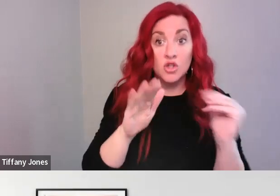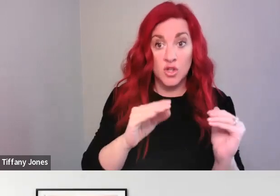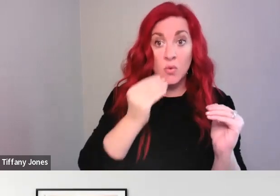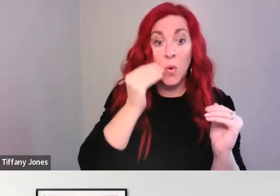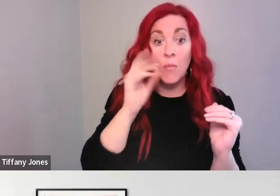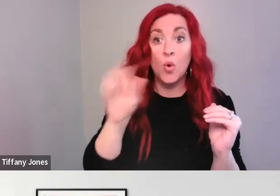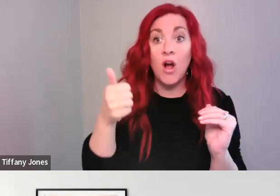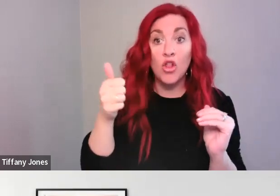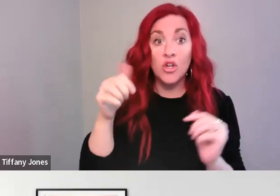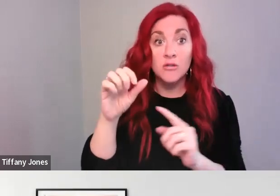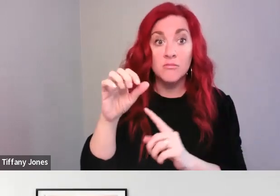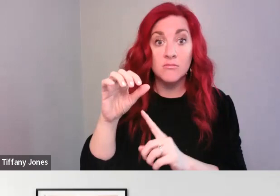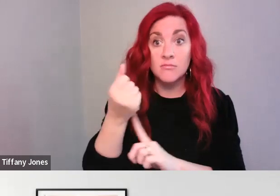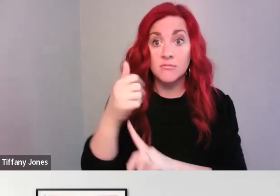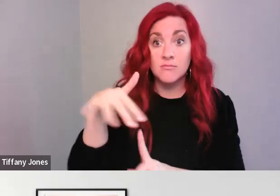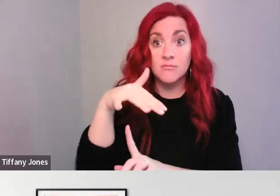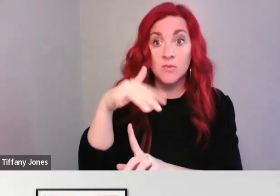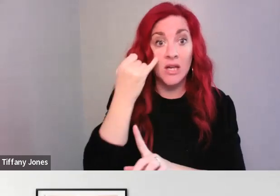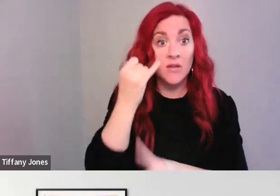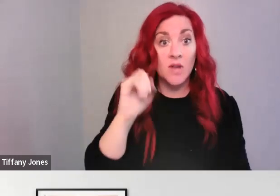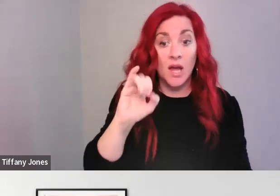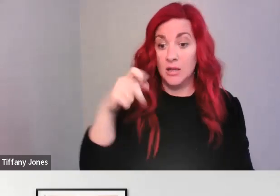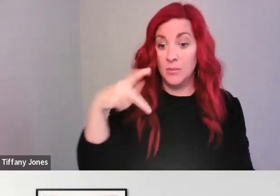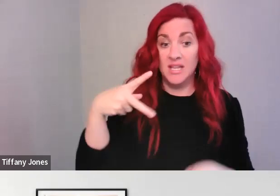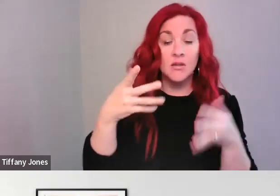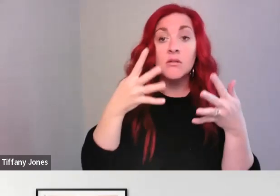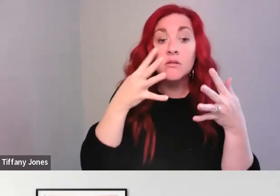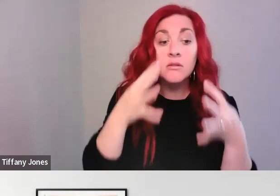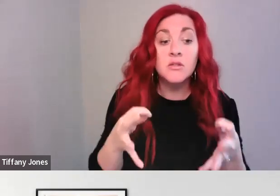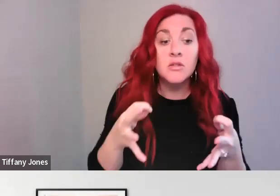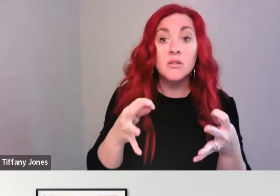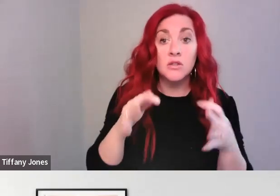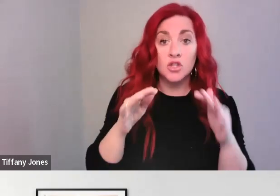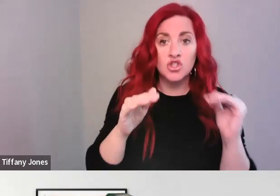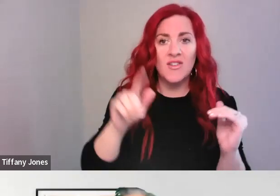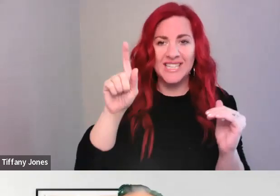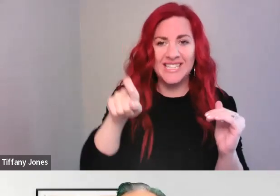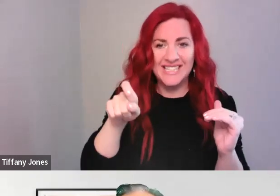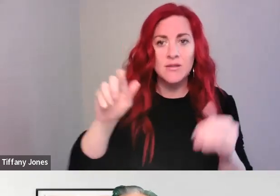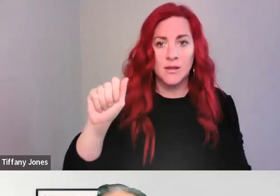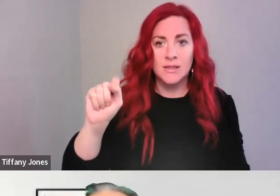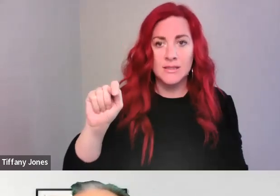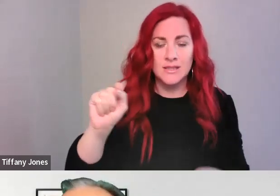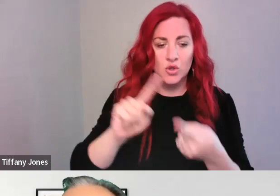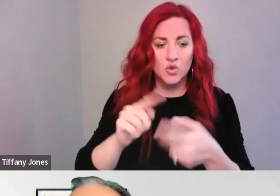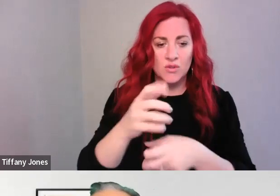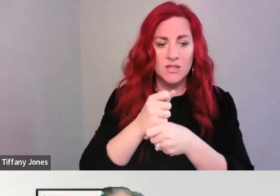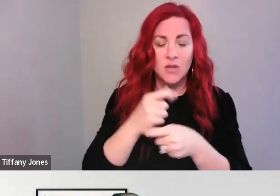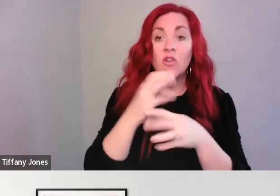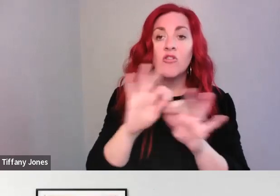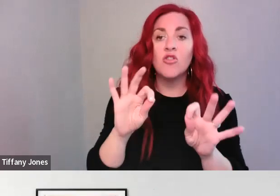settings if the IEP determines that the child needs that assistive technology to receive a free and appropriate